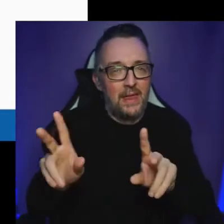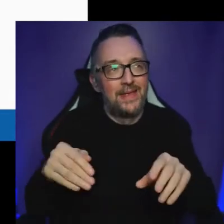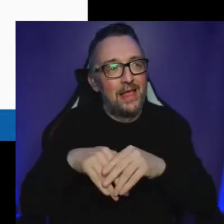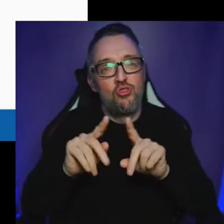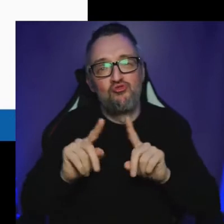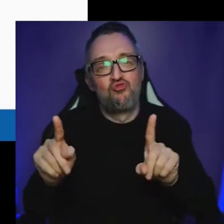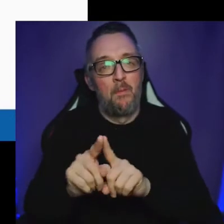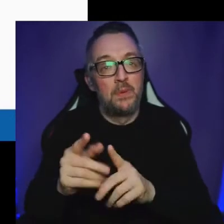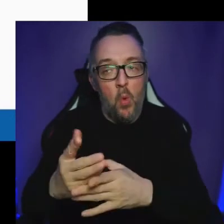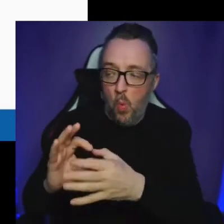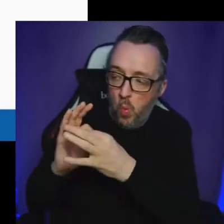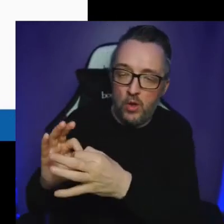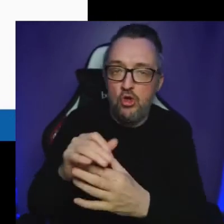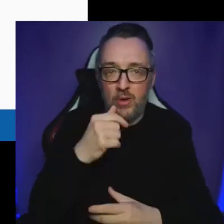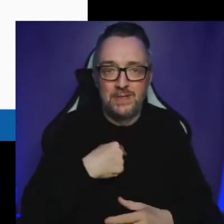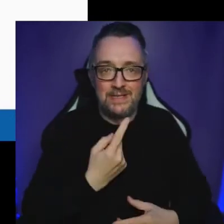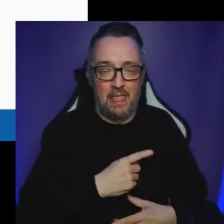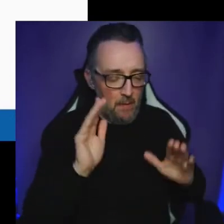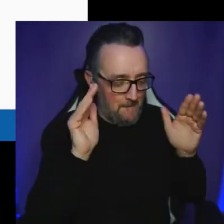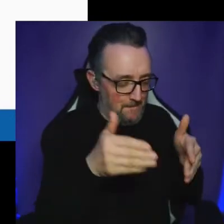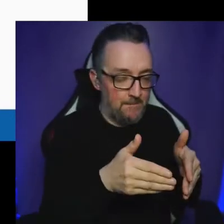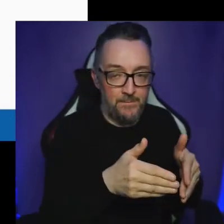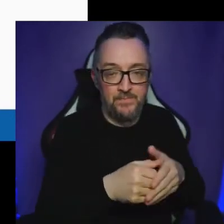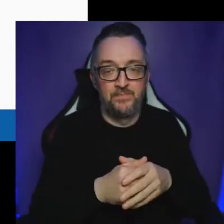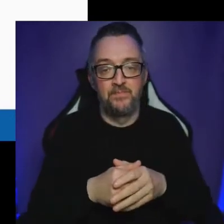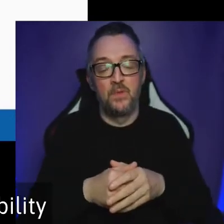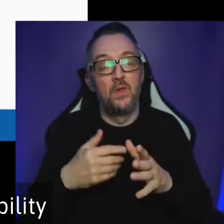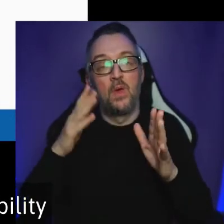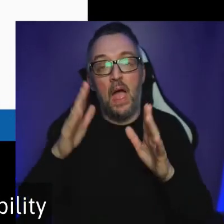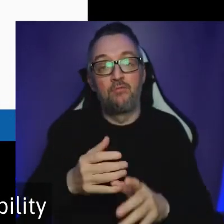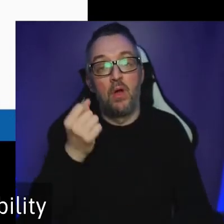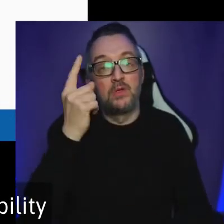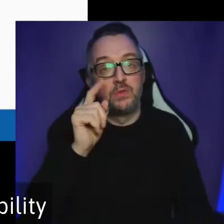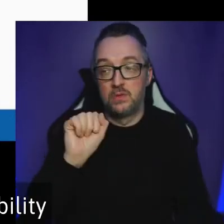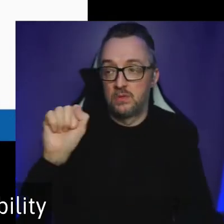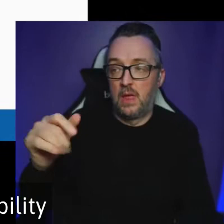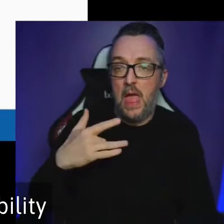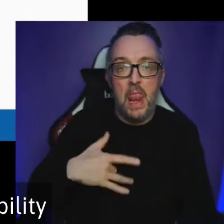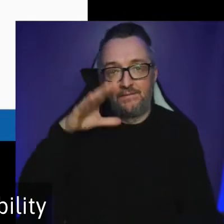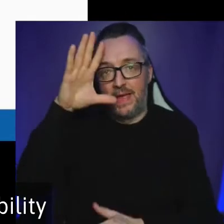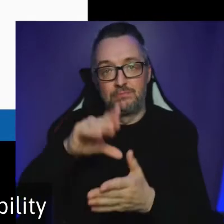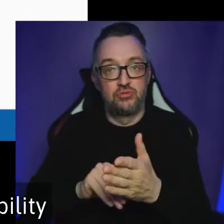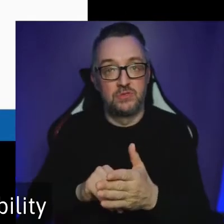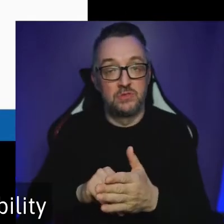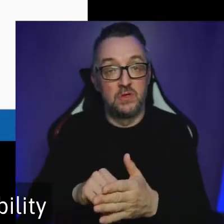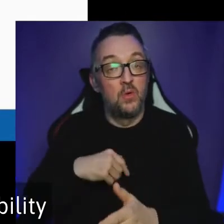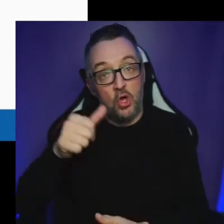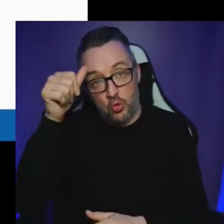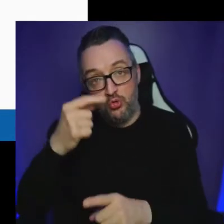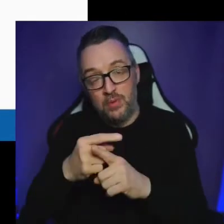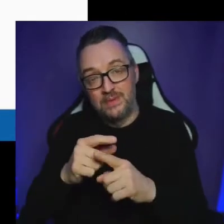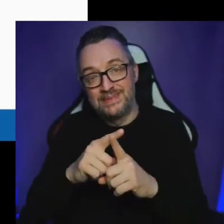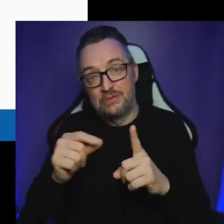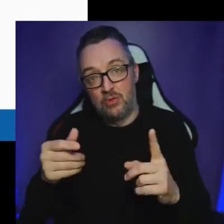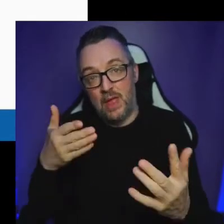it. What we're trying to do really ultimately is understand the lived experience. Interestingly, we know a lot about digital accessibility